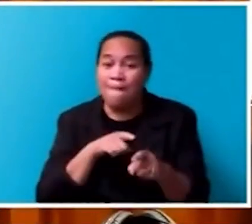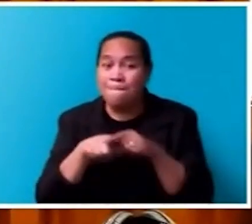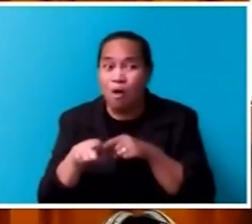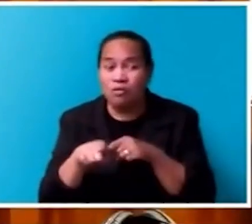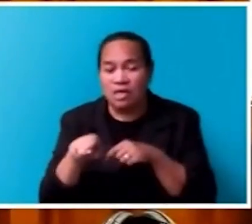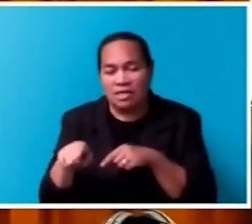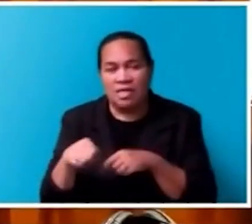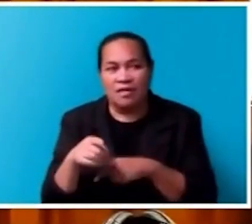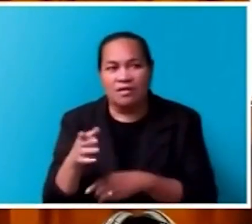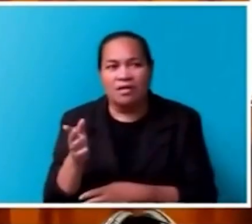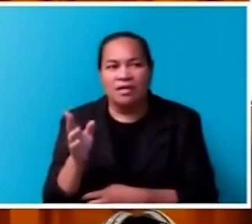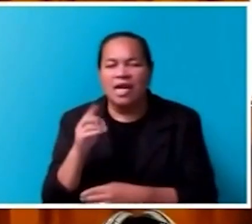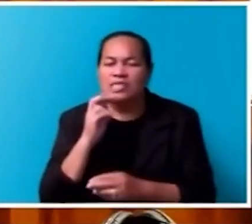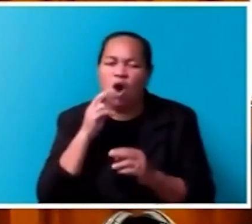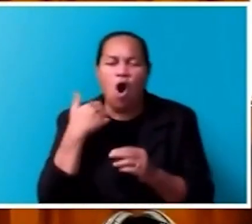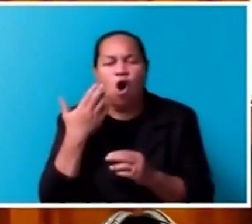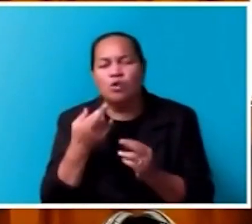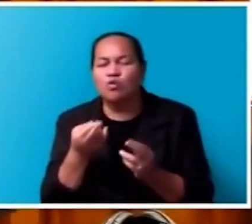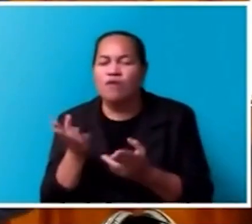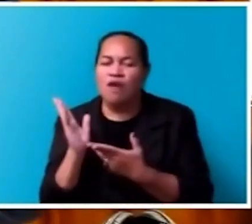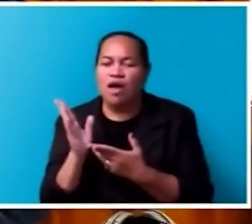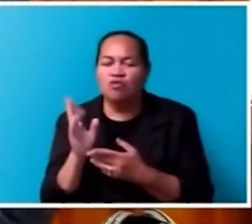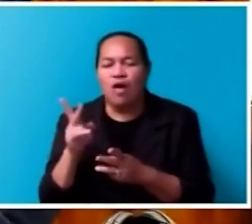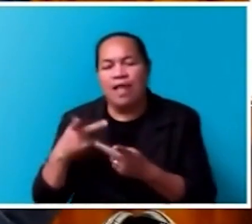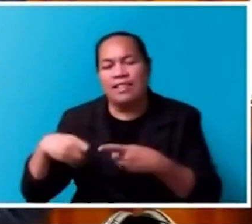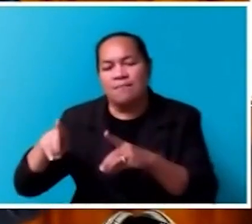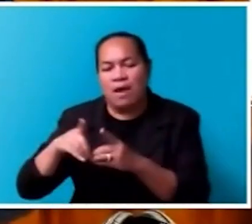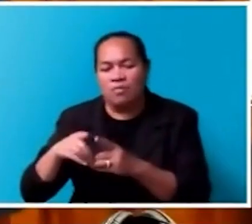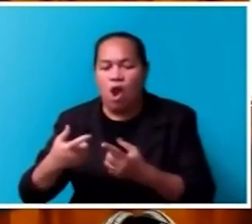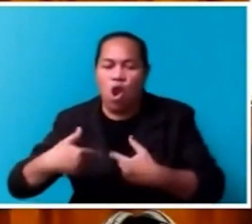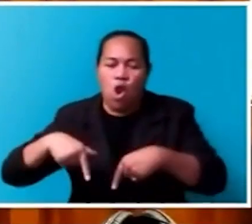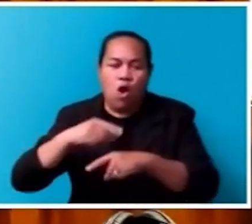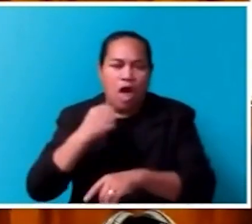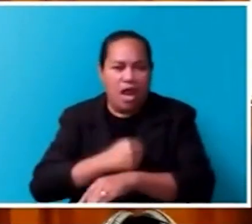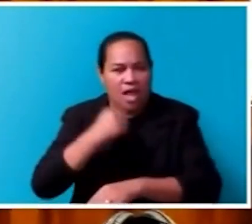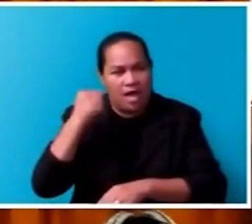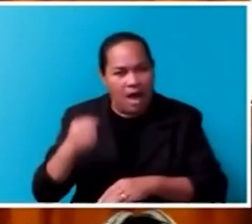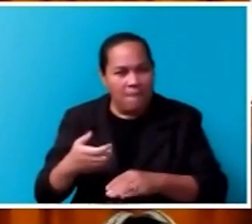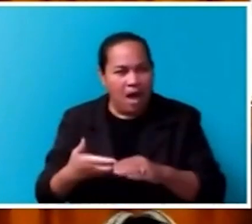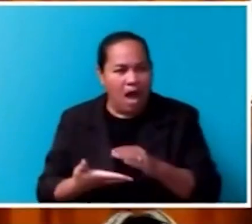they are actually referring to Department of Local Government and